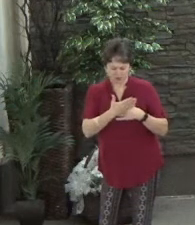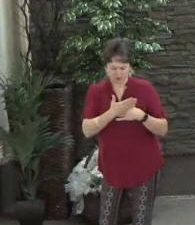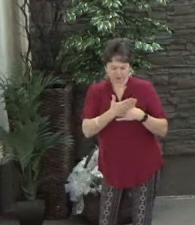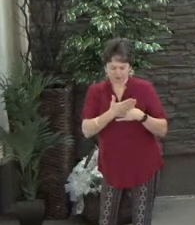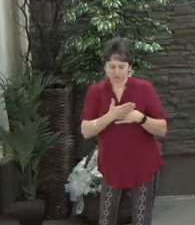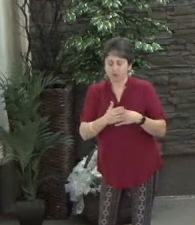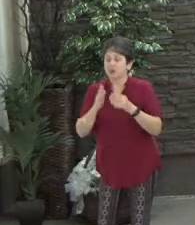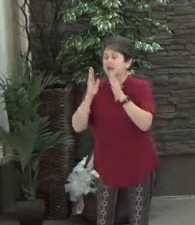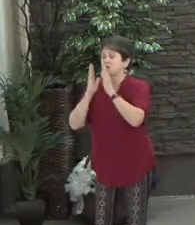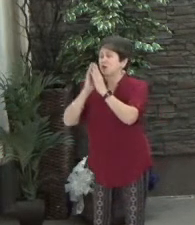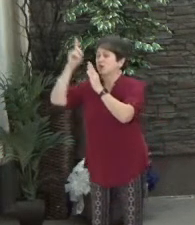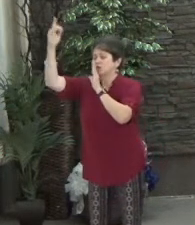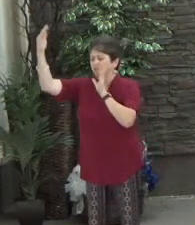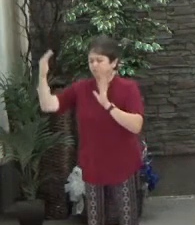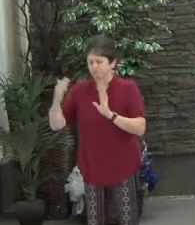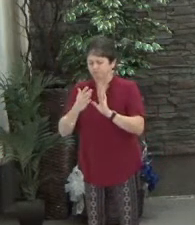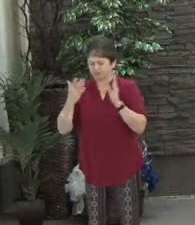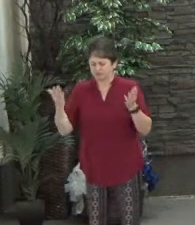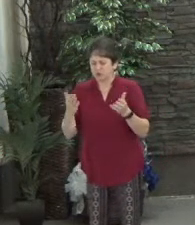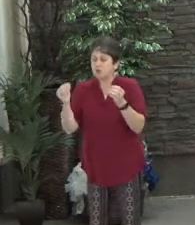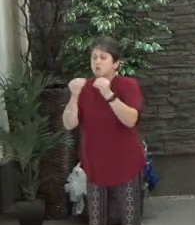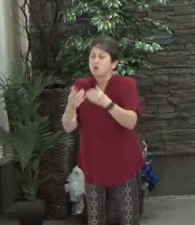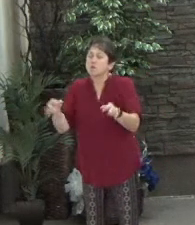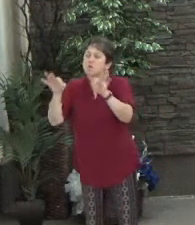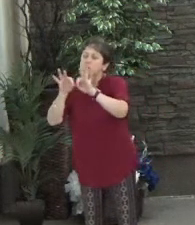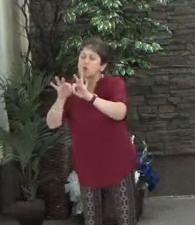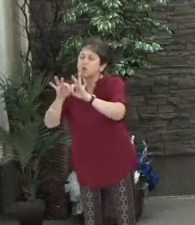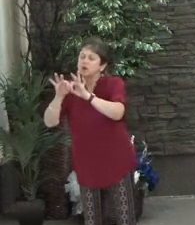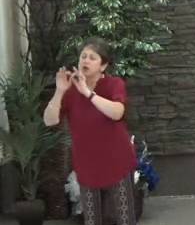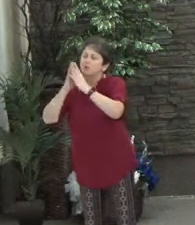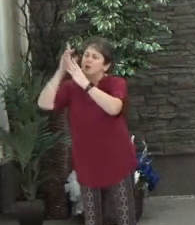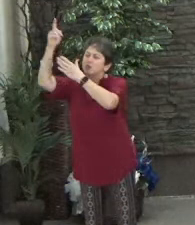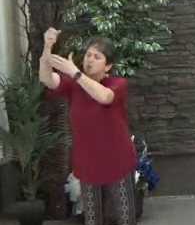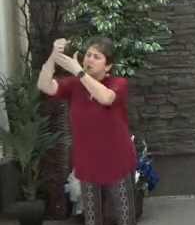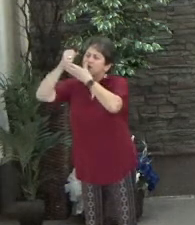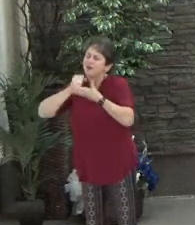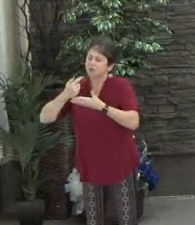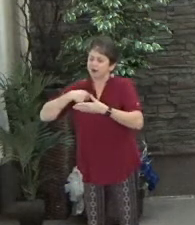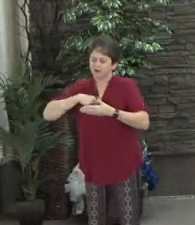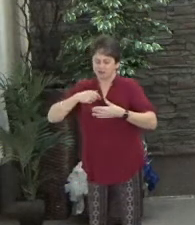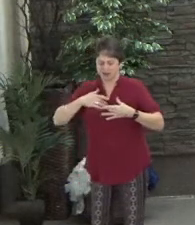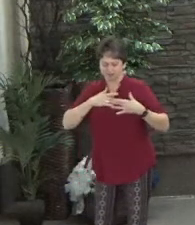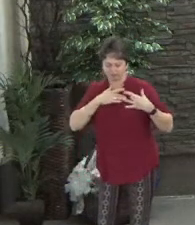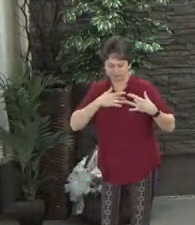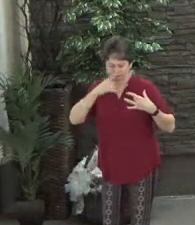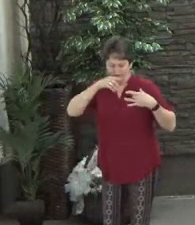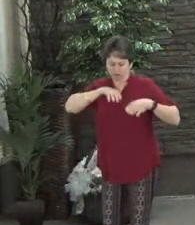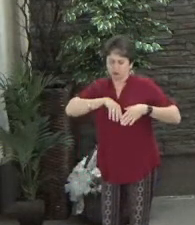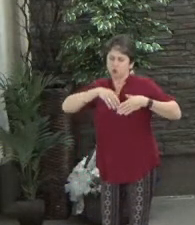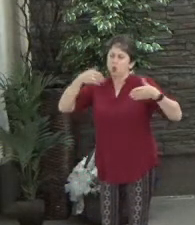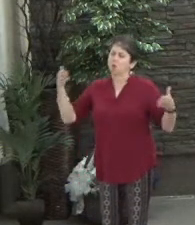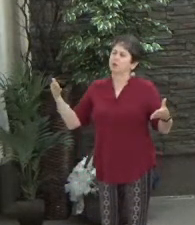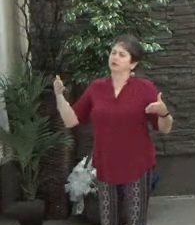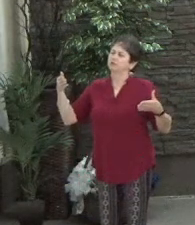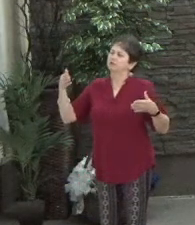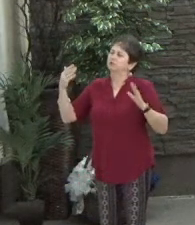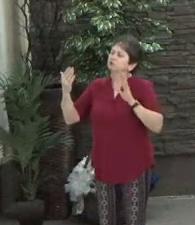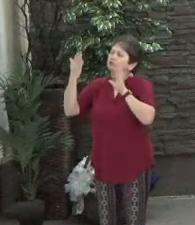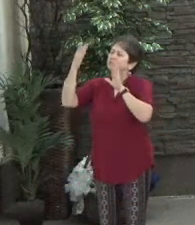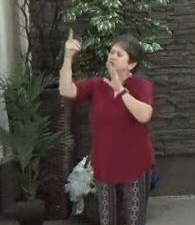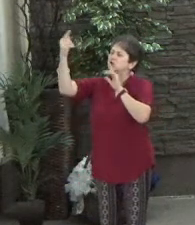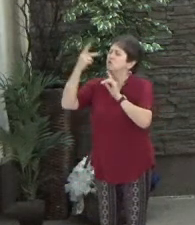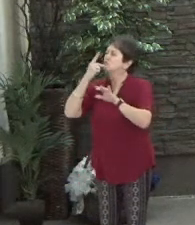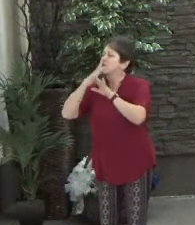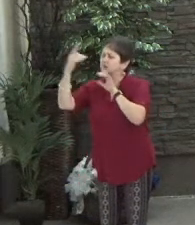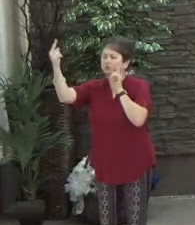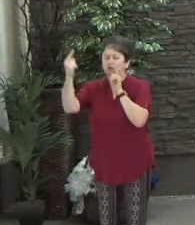will be present. More importantly, I pray that you will help us to be open to your presence, as you've promised to meet us every